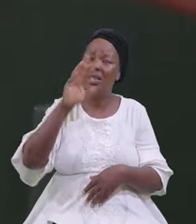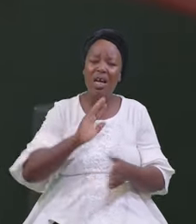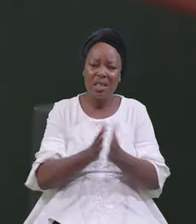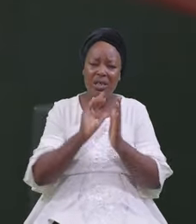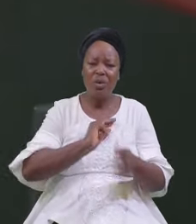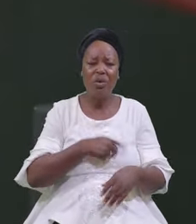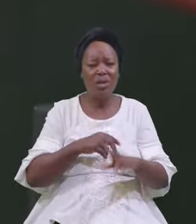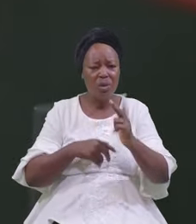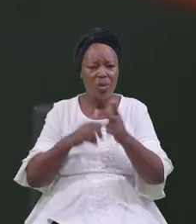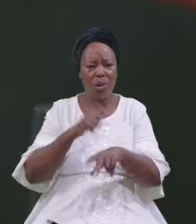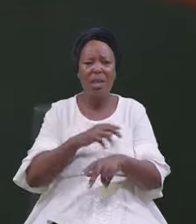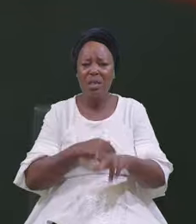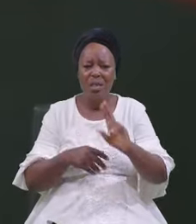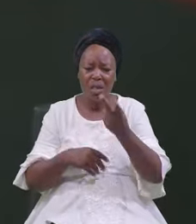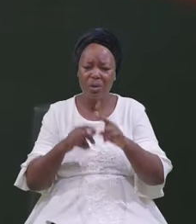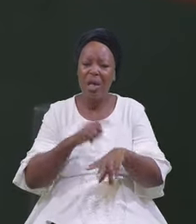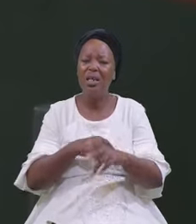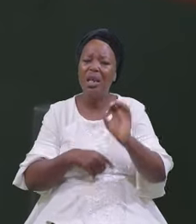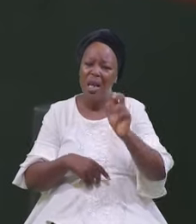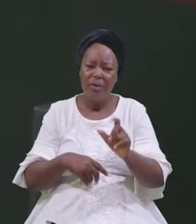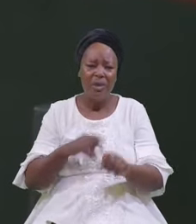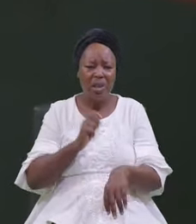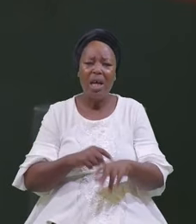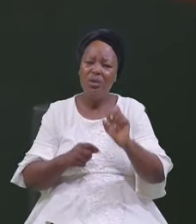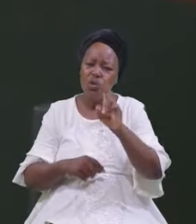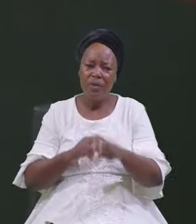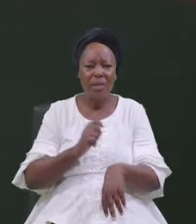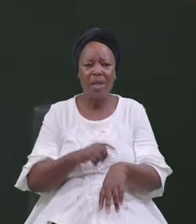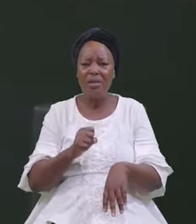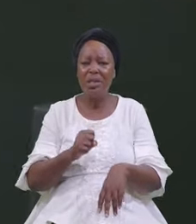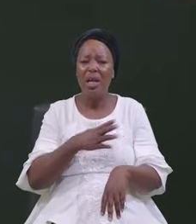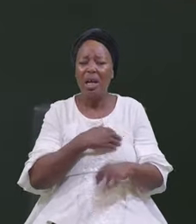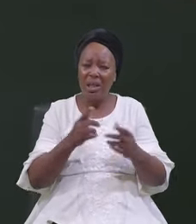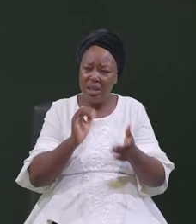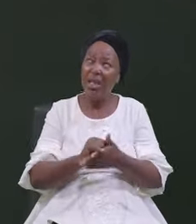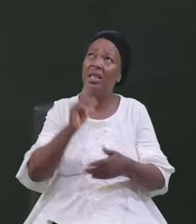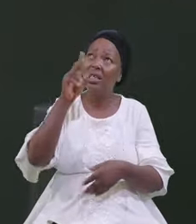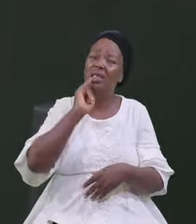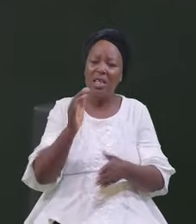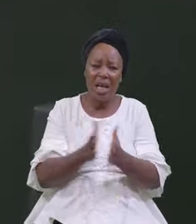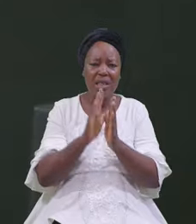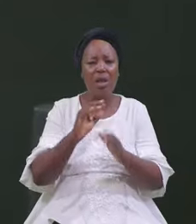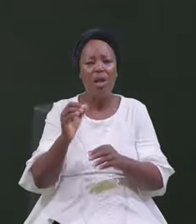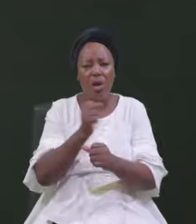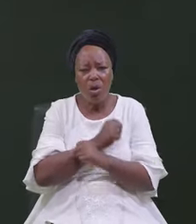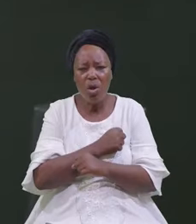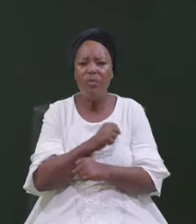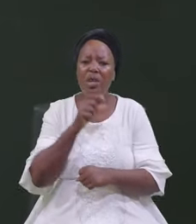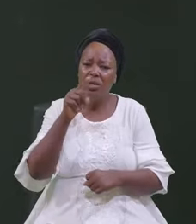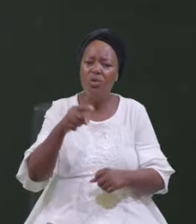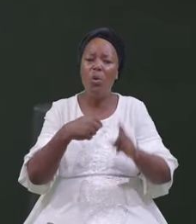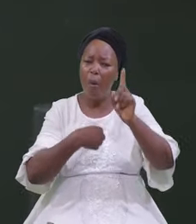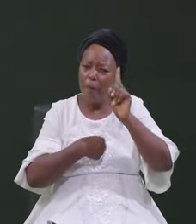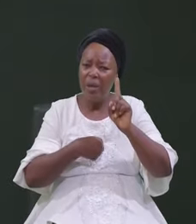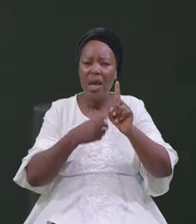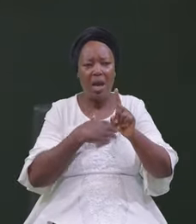time, and the seventh time, and the 11th time, and the 12th time, that he's asking, "Lovest thou me?" And